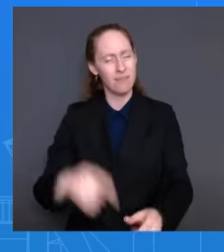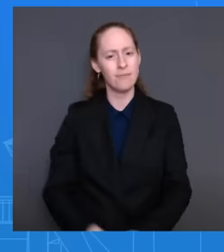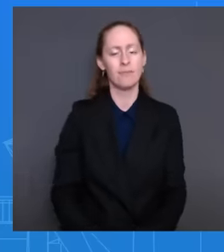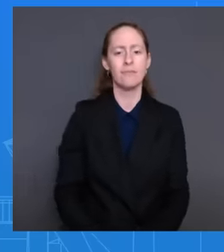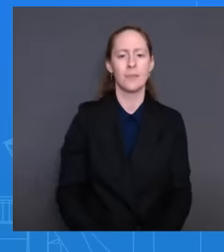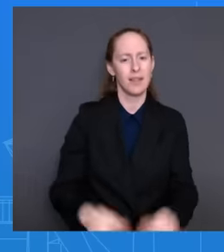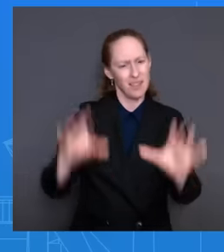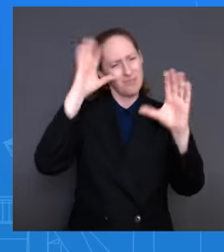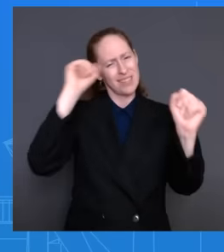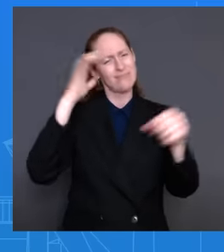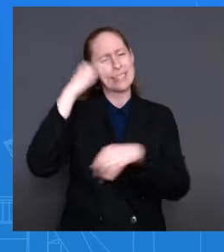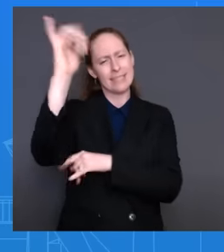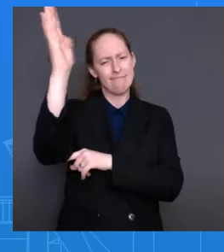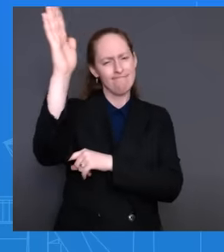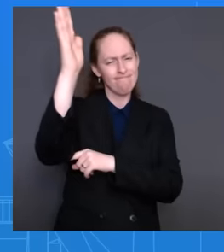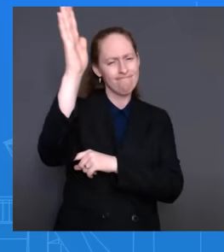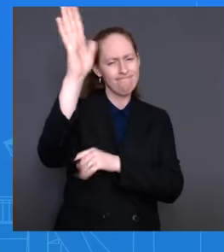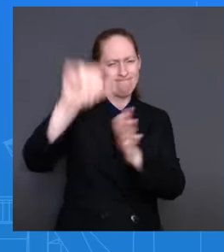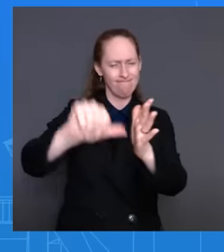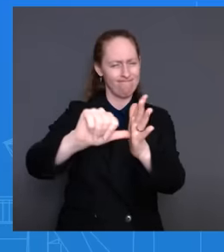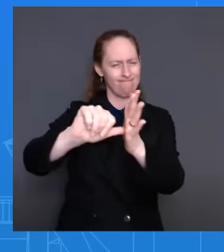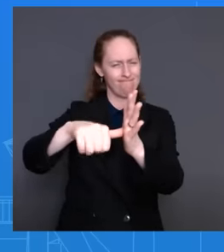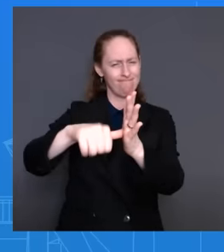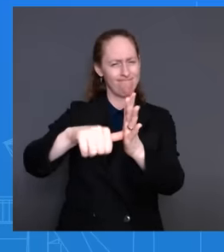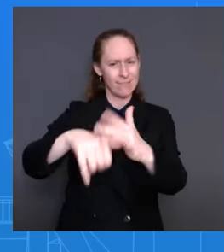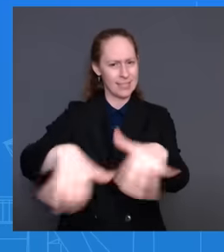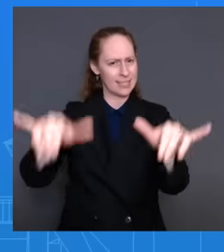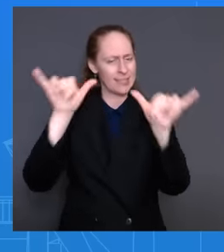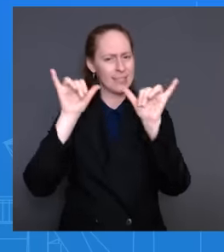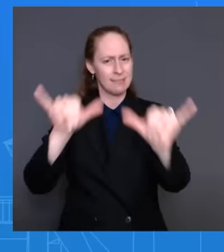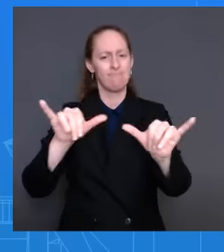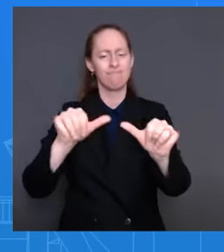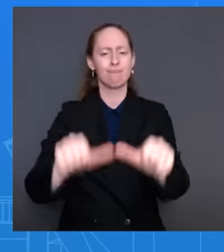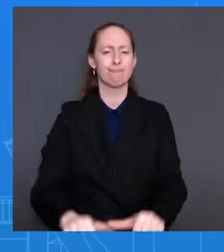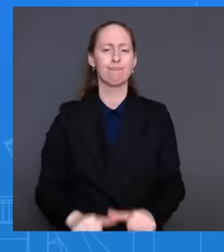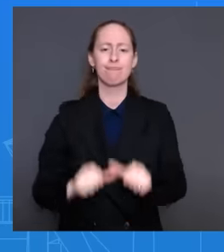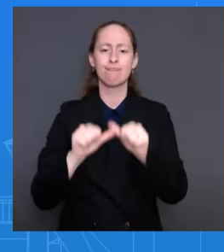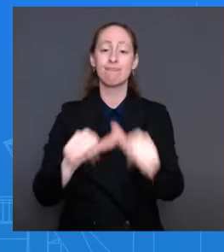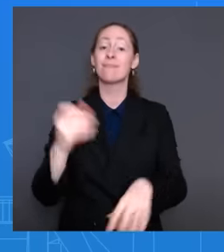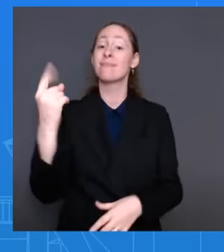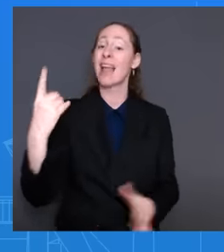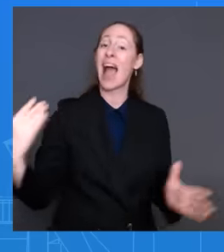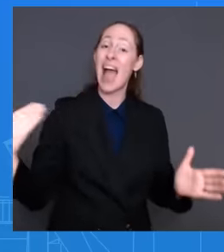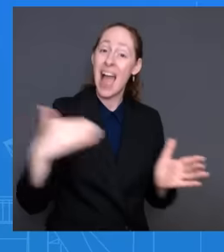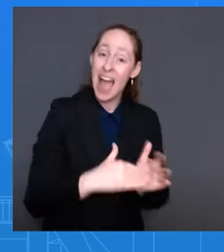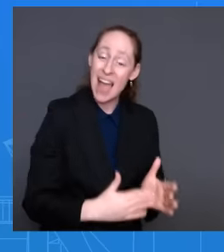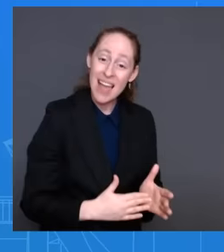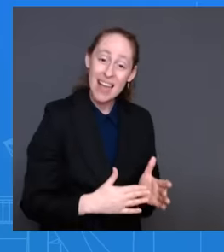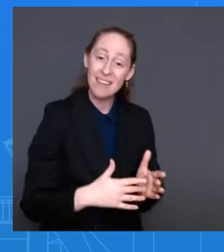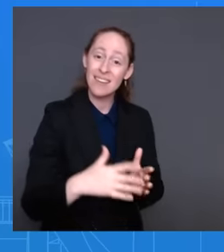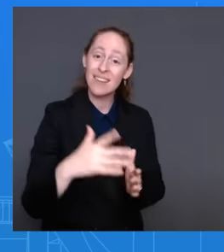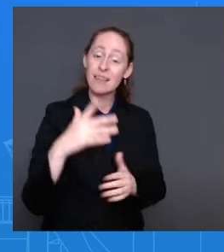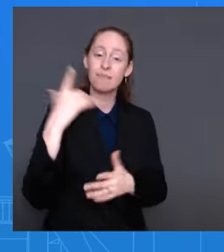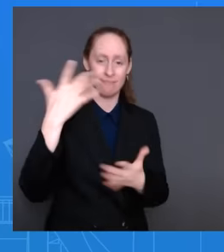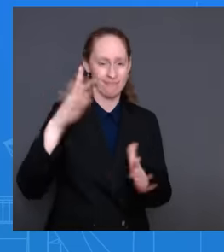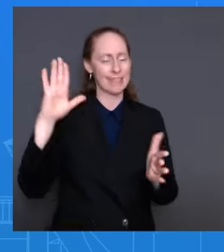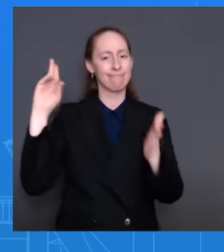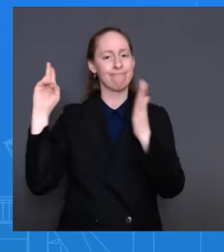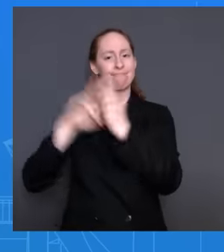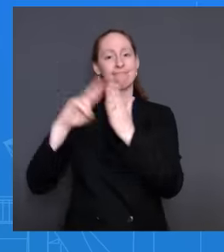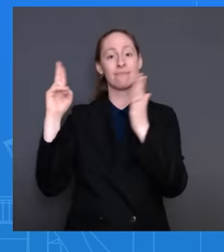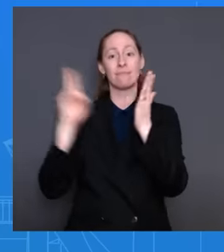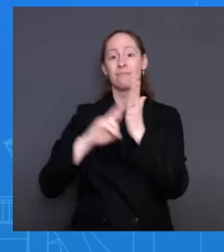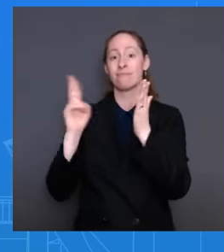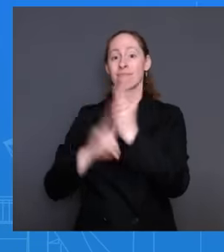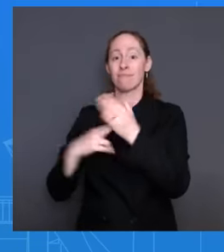the platform that he has. But again, he has done more on executive action in his first year than any other president